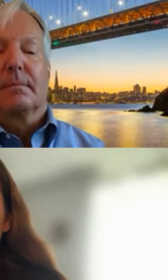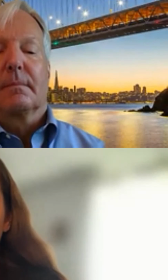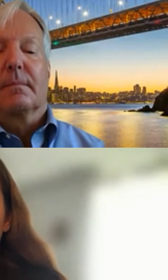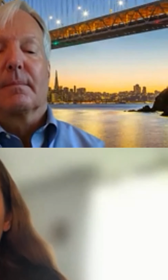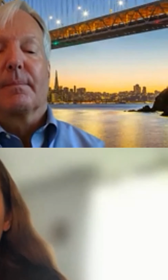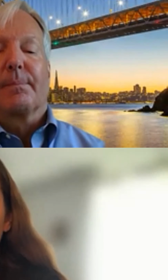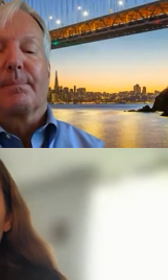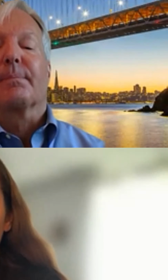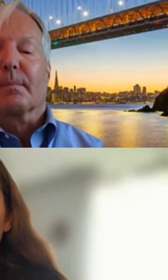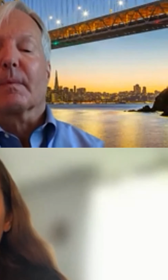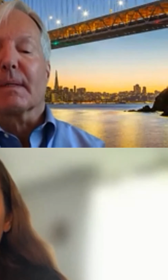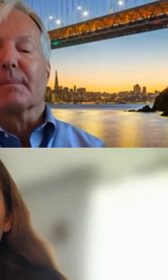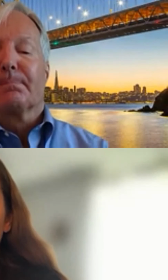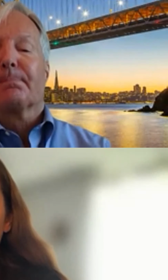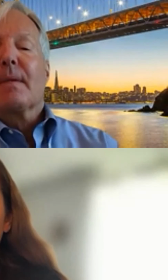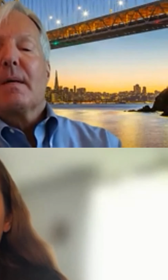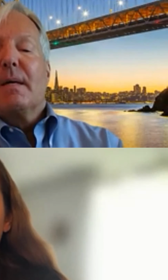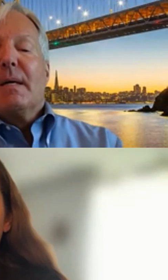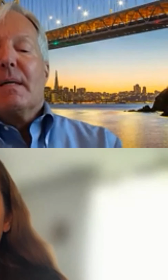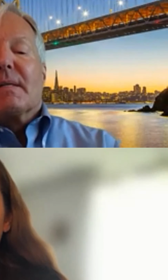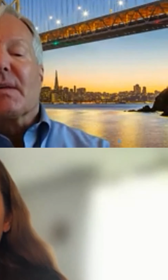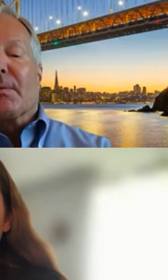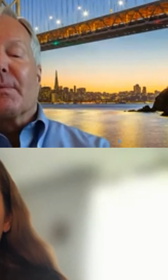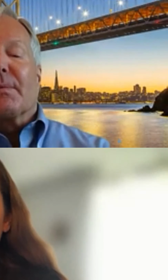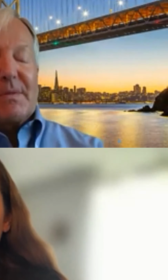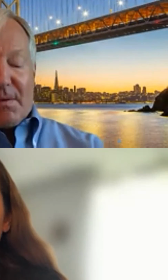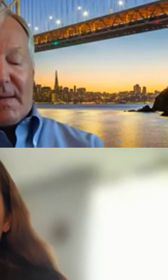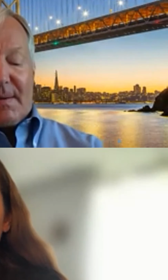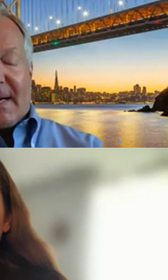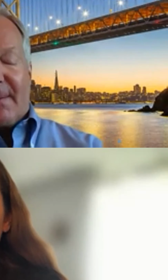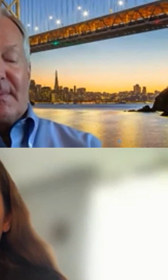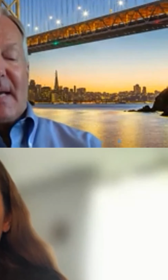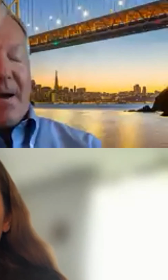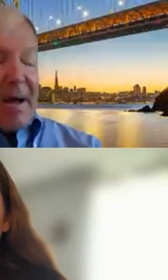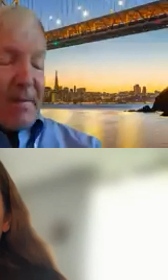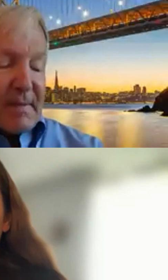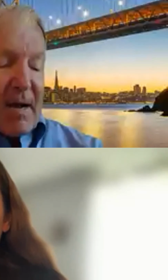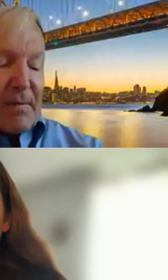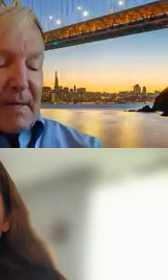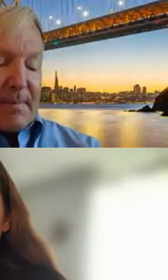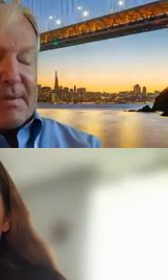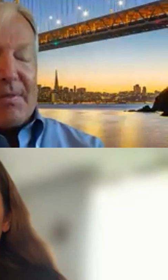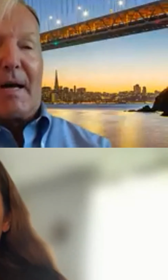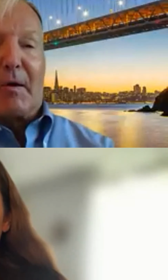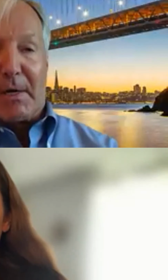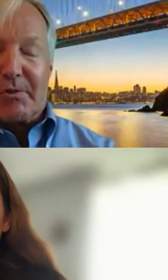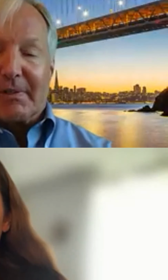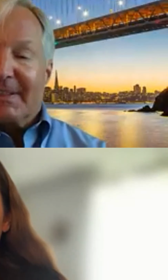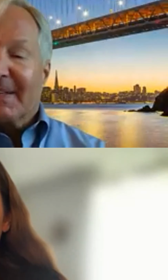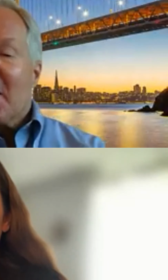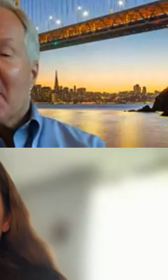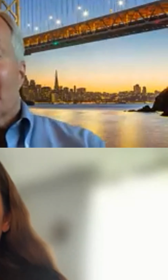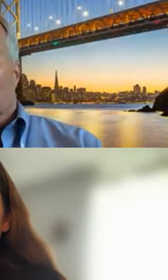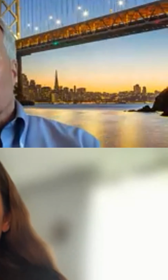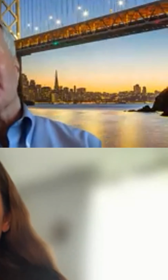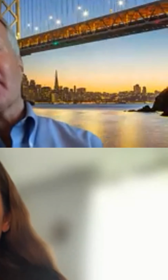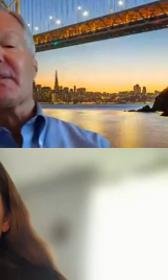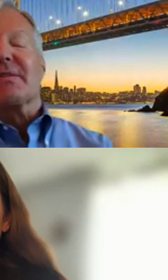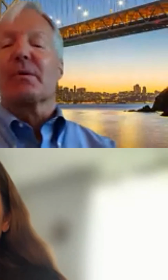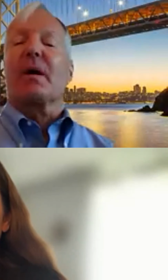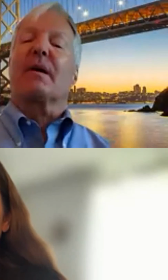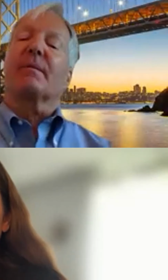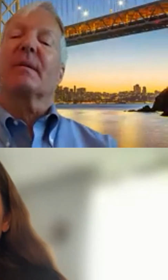program. Okay. So the now comes the thought question. For those